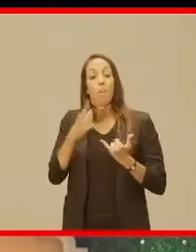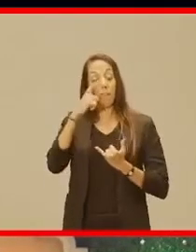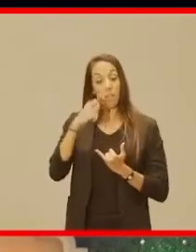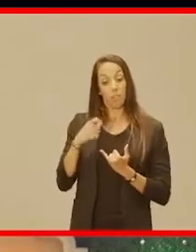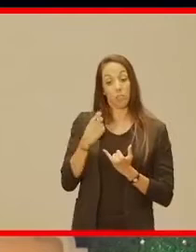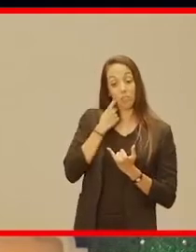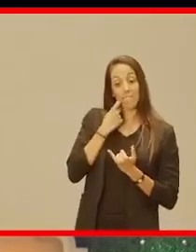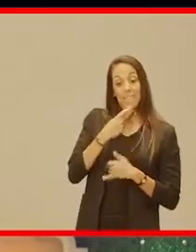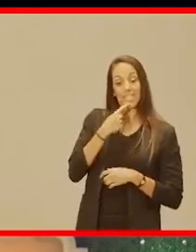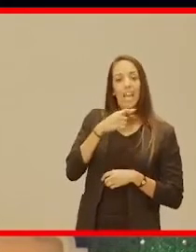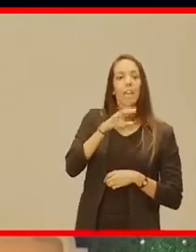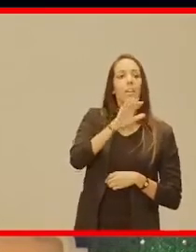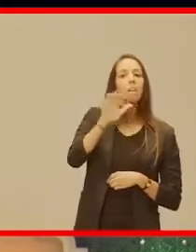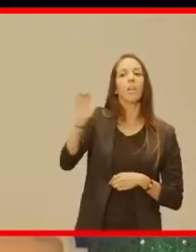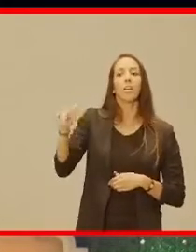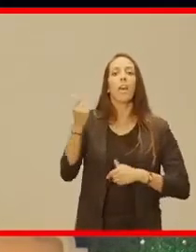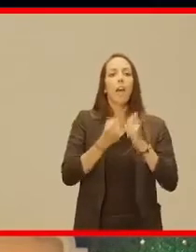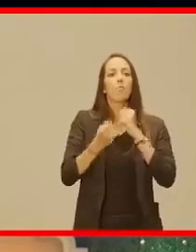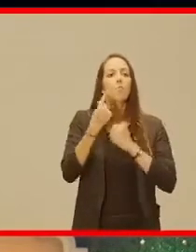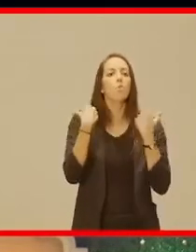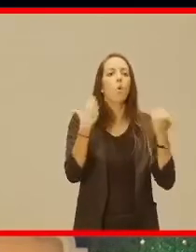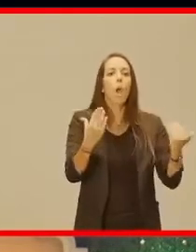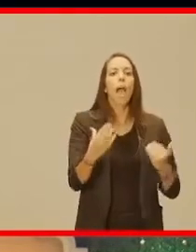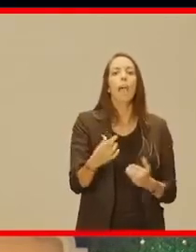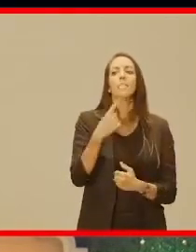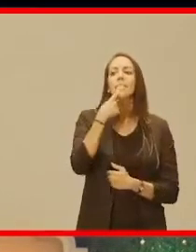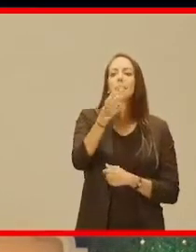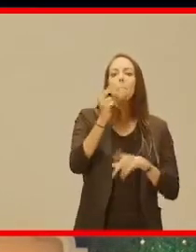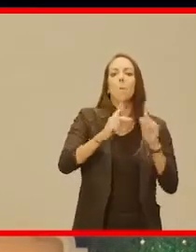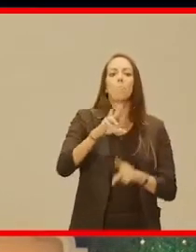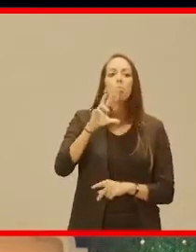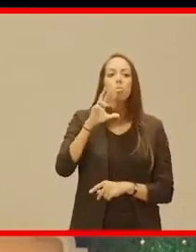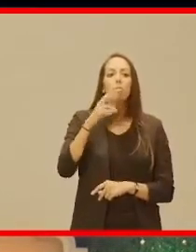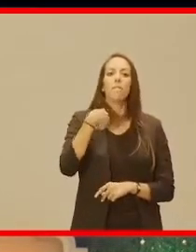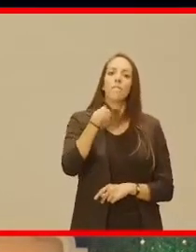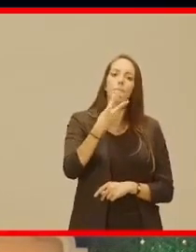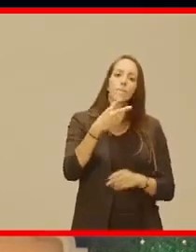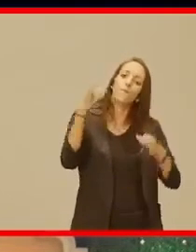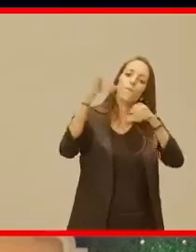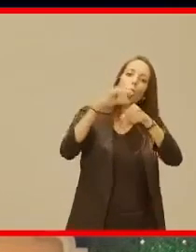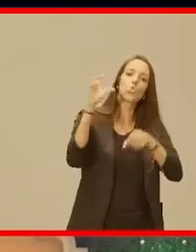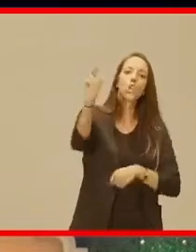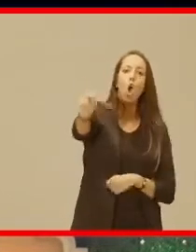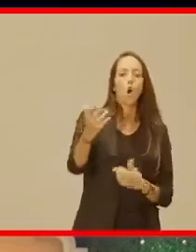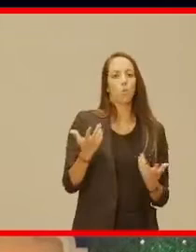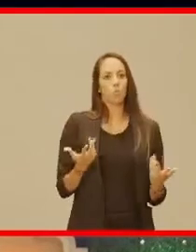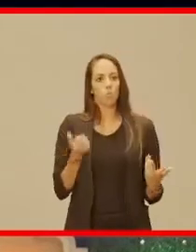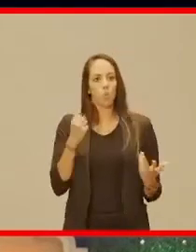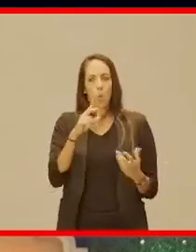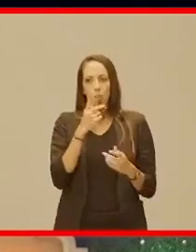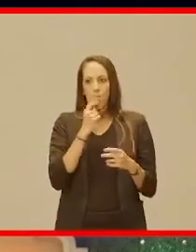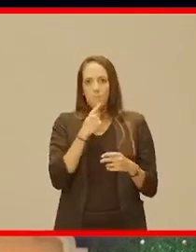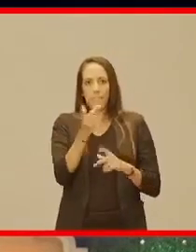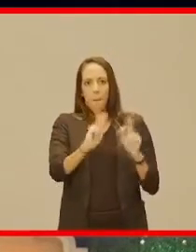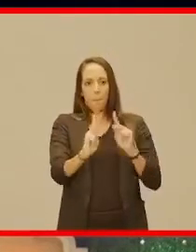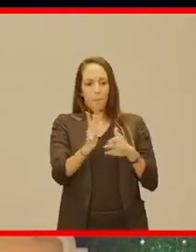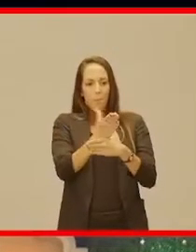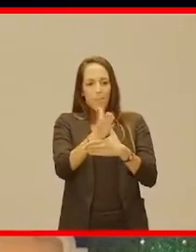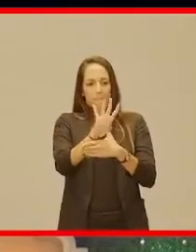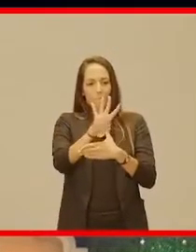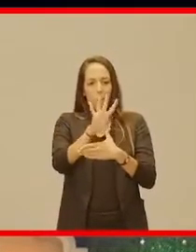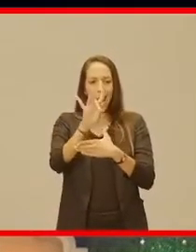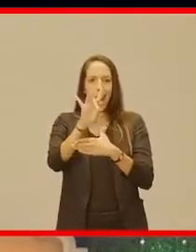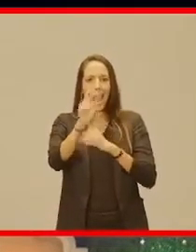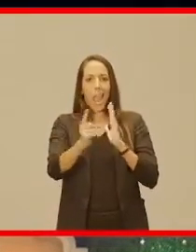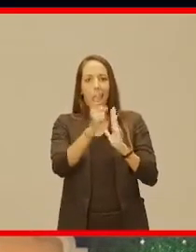everybody call, tell them to vote no. But it was like, tell them no, like within 48 hours. Right. Like, how do we know